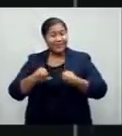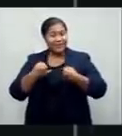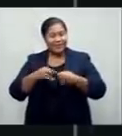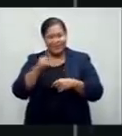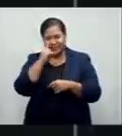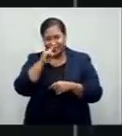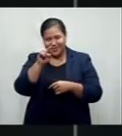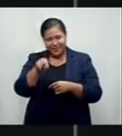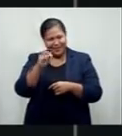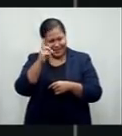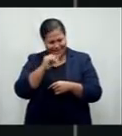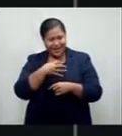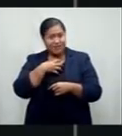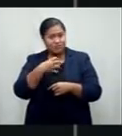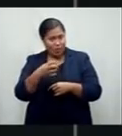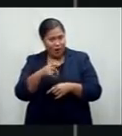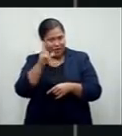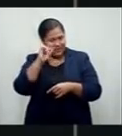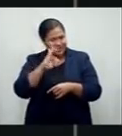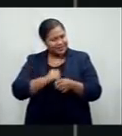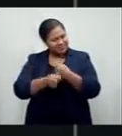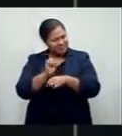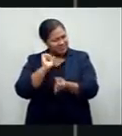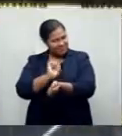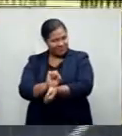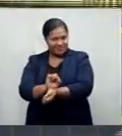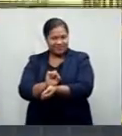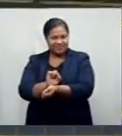people can expect more Fijians being arrested.